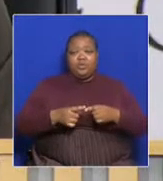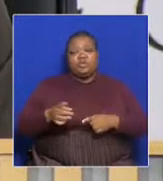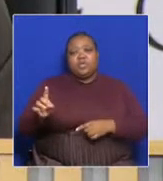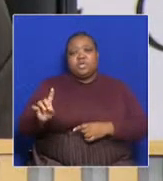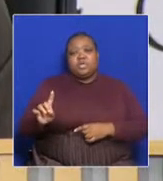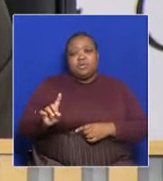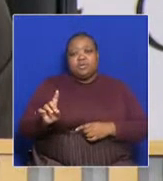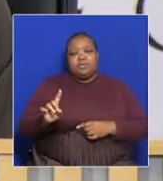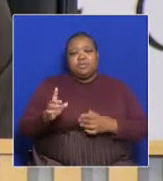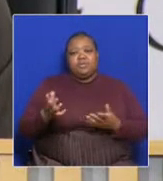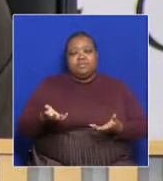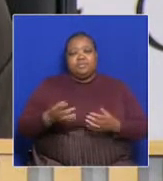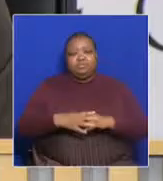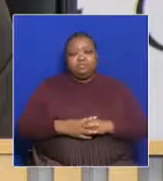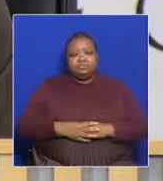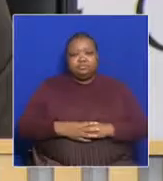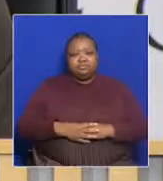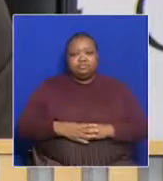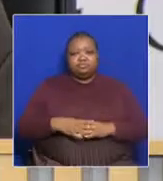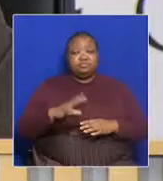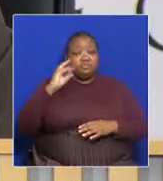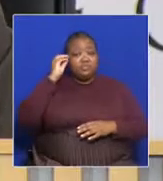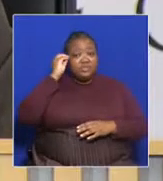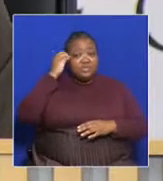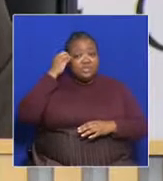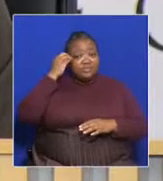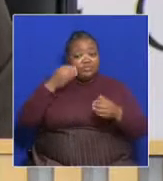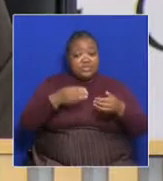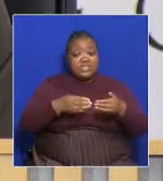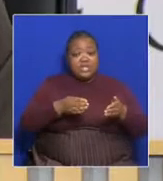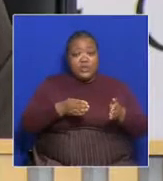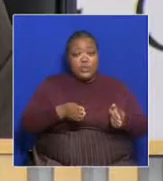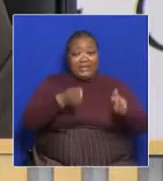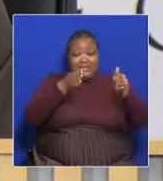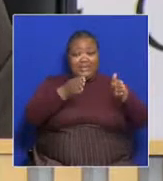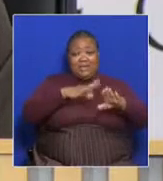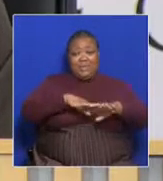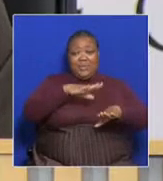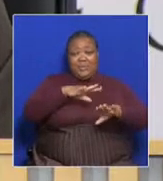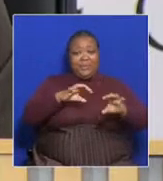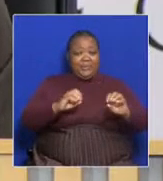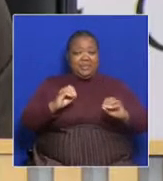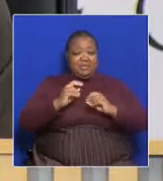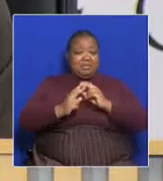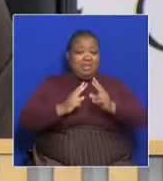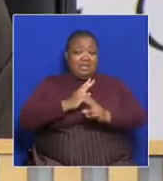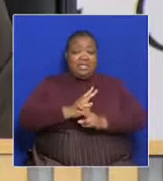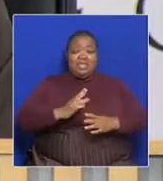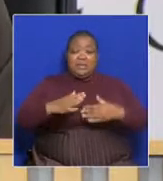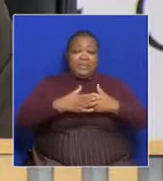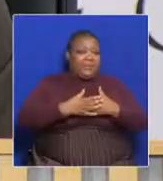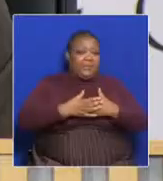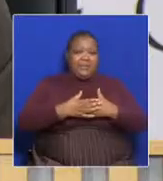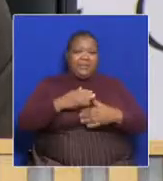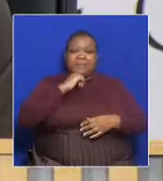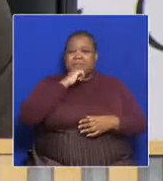further interest in this container. So whether I resealed it or not, I've now officially handed it over to the clearing